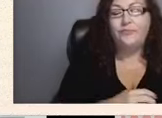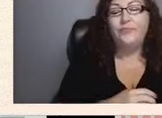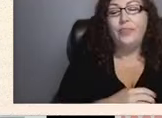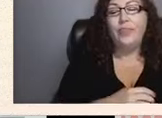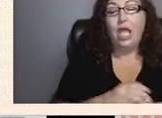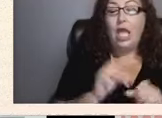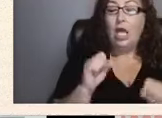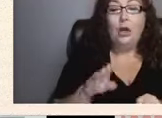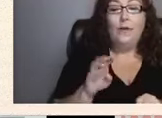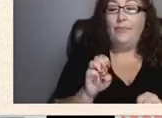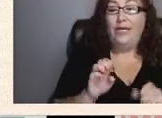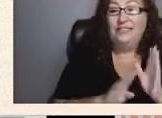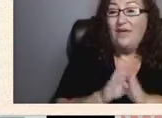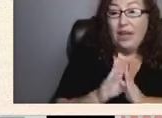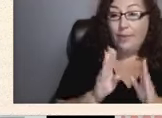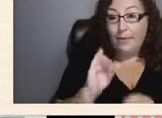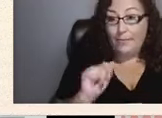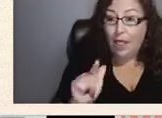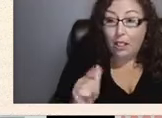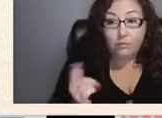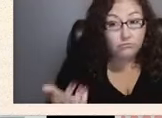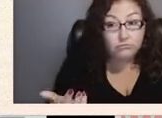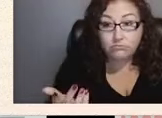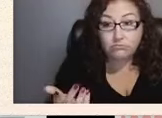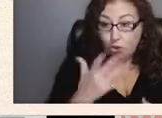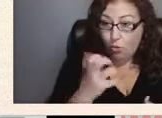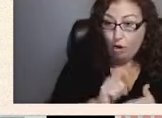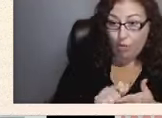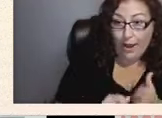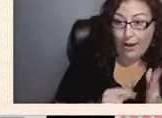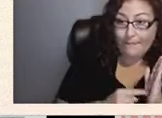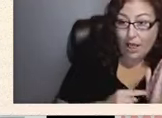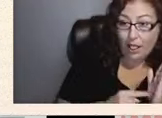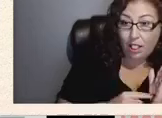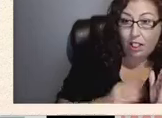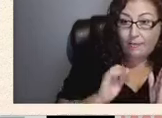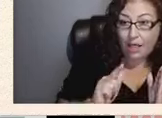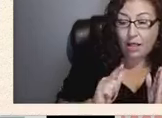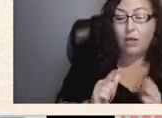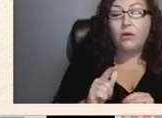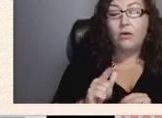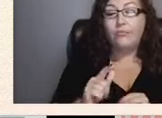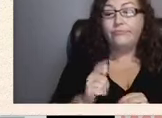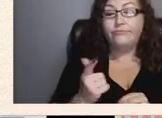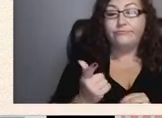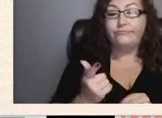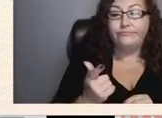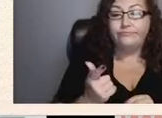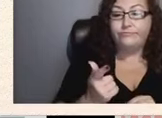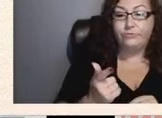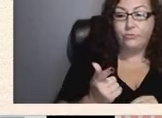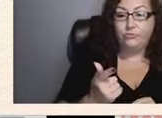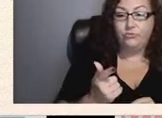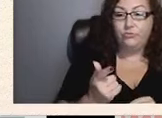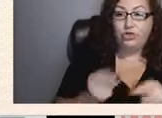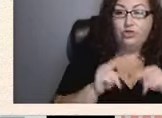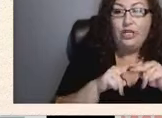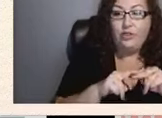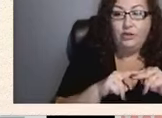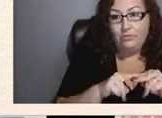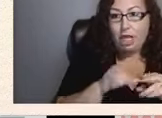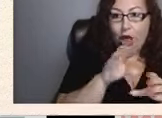be developing a bill. You want to write a bill on restraint and seclusion in our schools. That's always a hot topic,